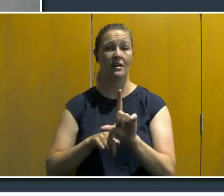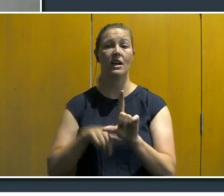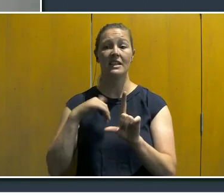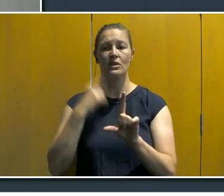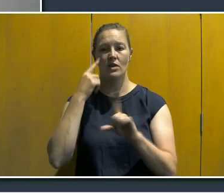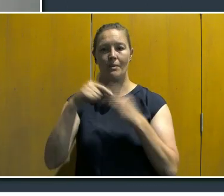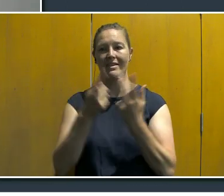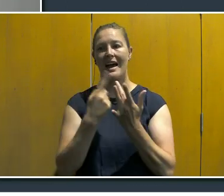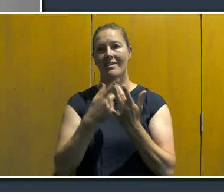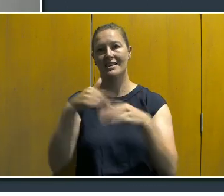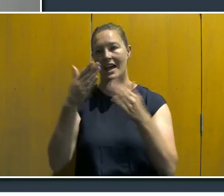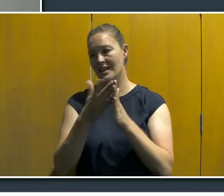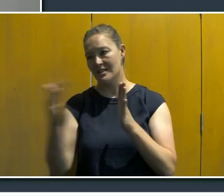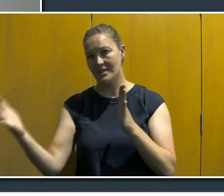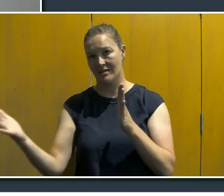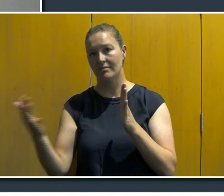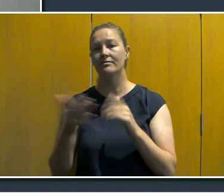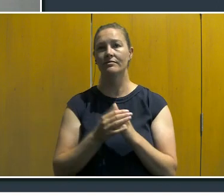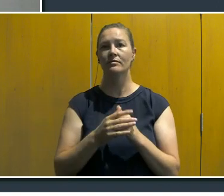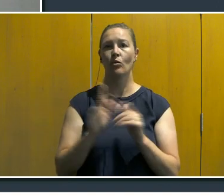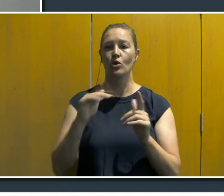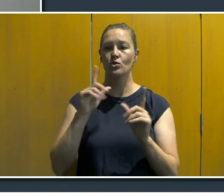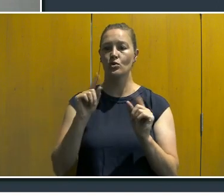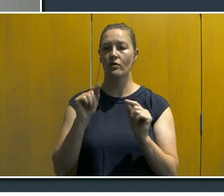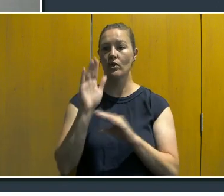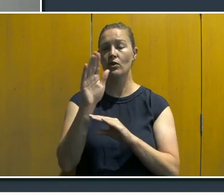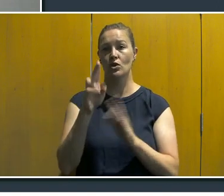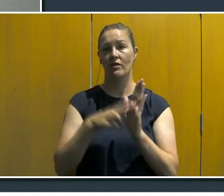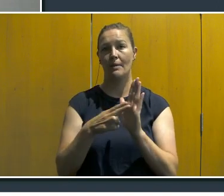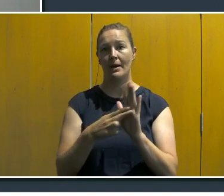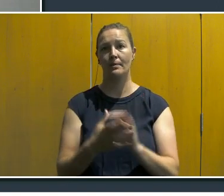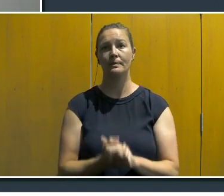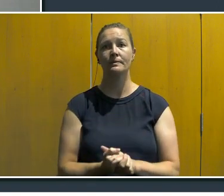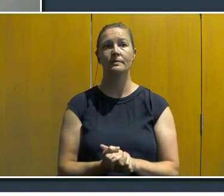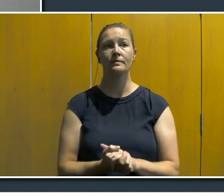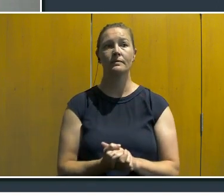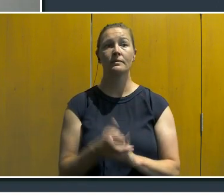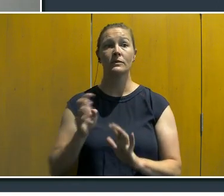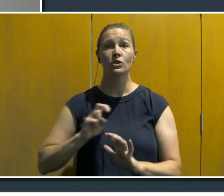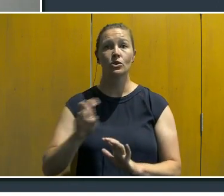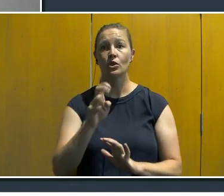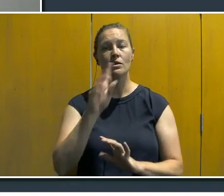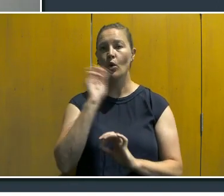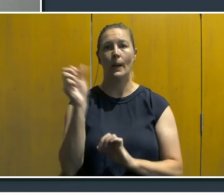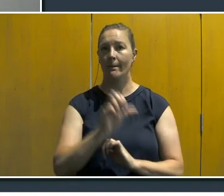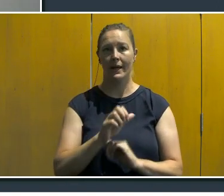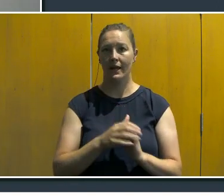to work out what to do with the future of Napier. Tourism is not going to come back.